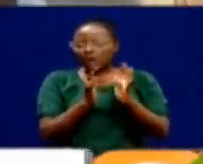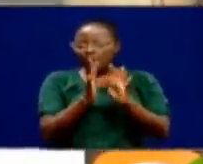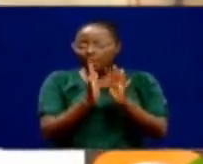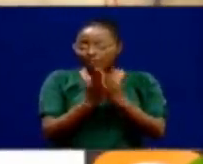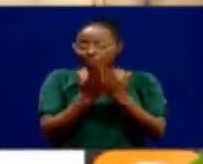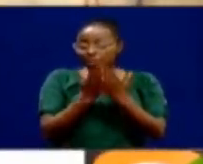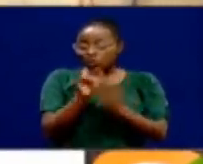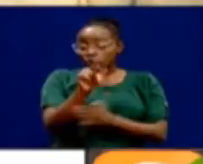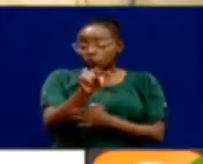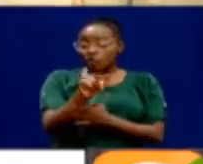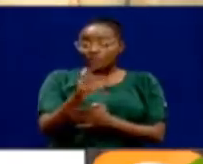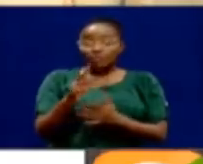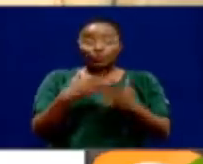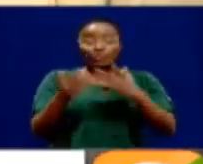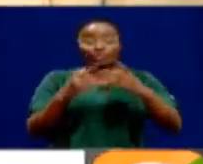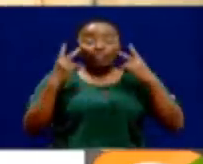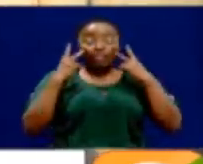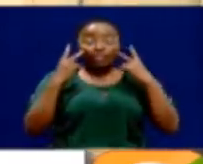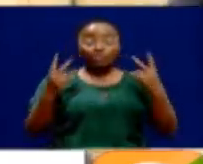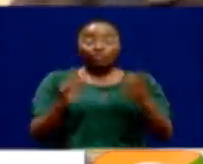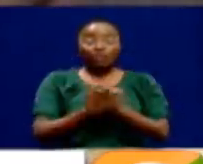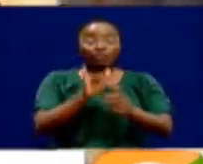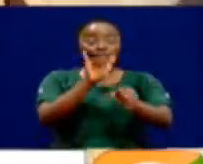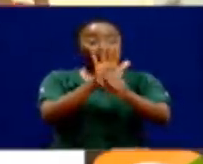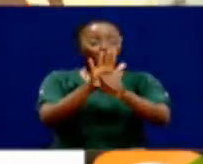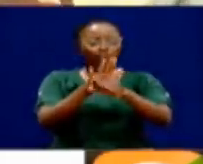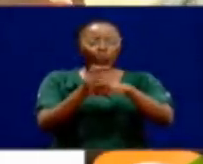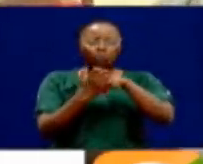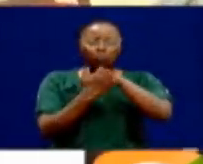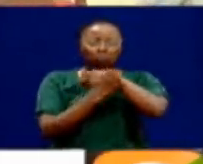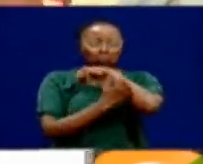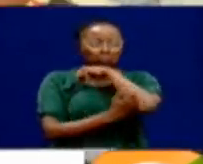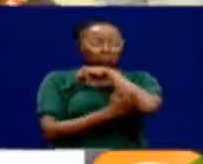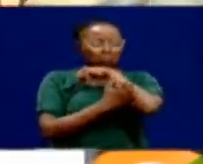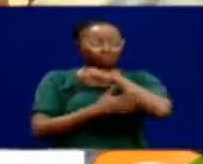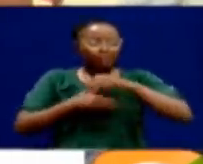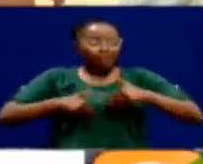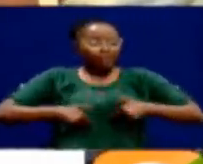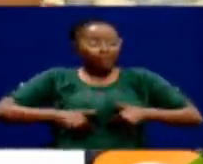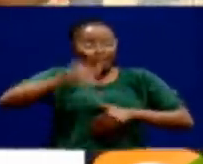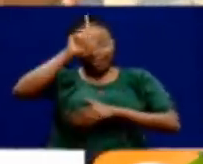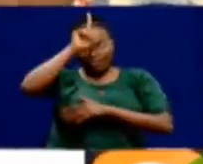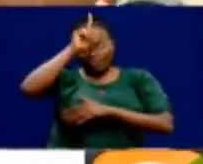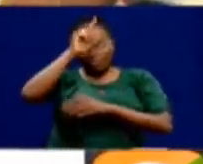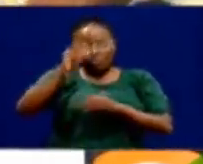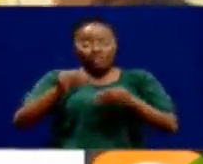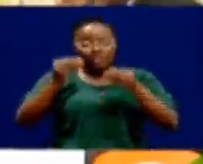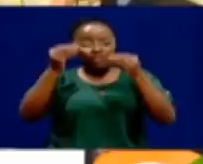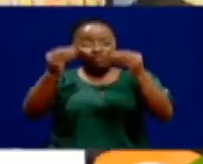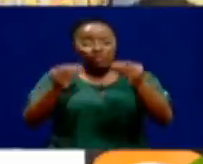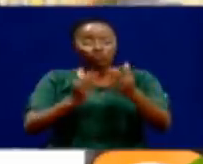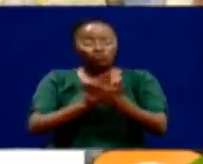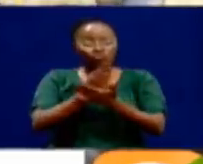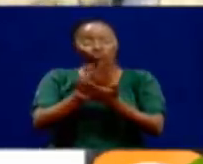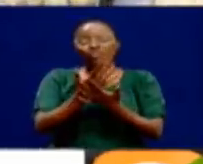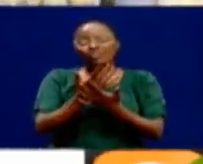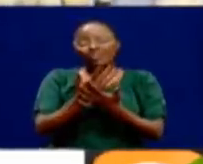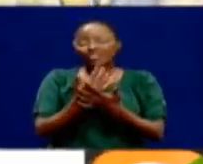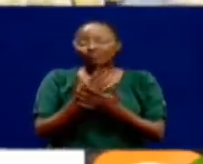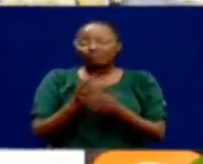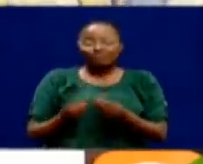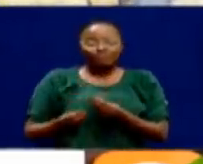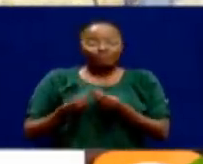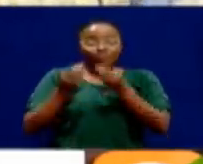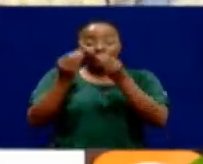biblical feeling to these scenes. Hundreds of poor, hungry villagers being fed by the kindness